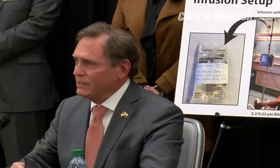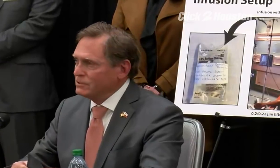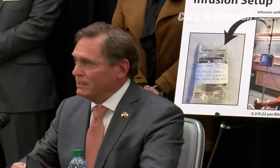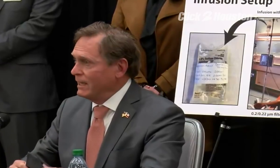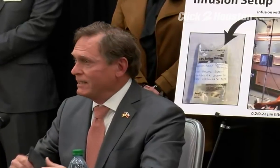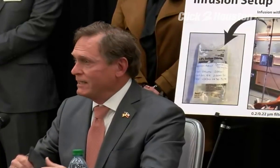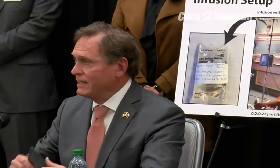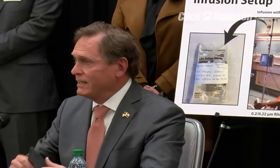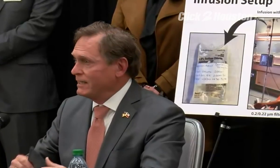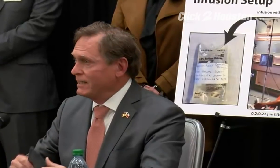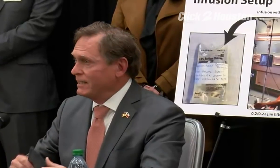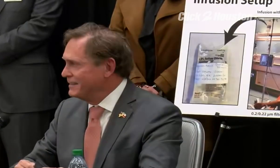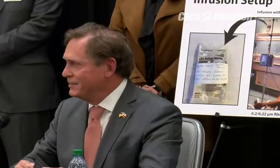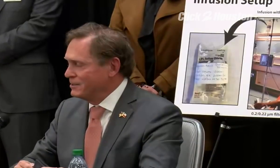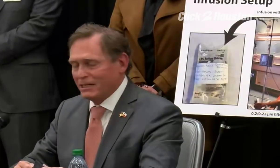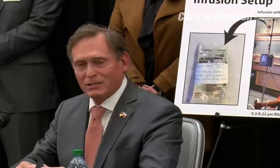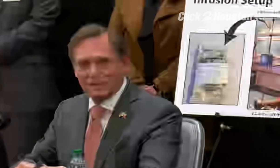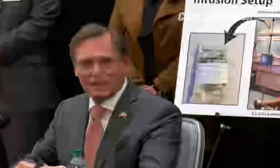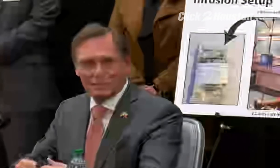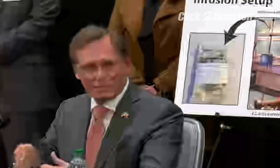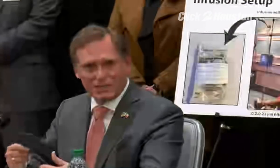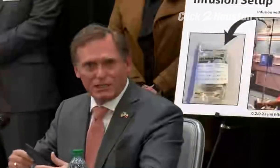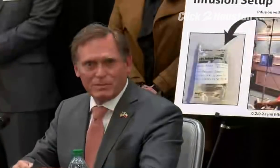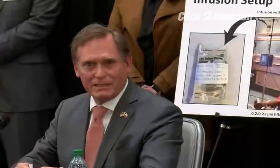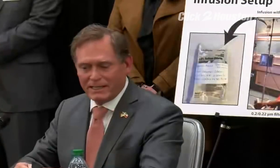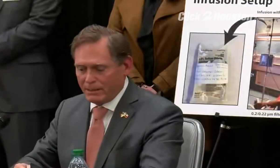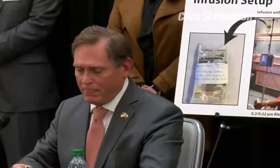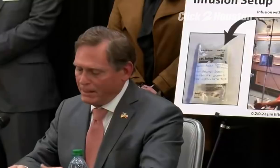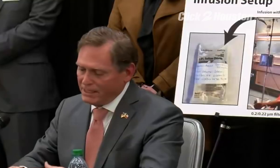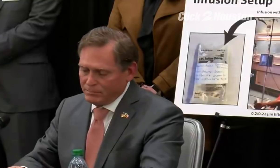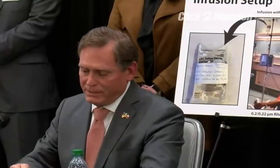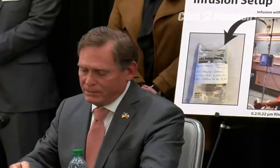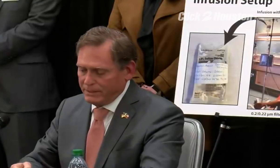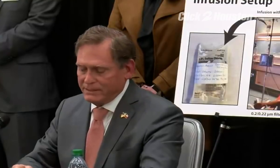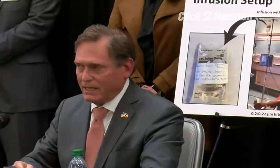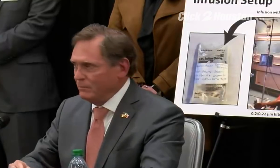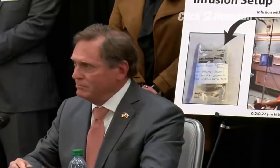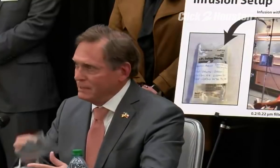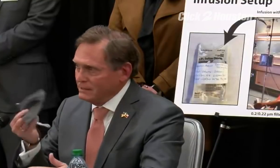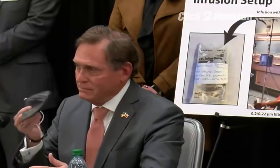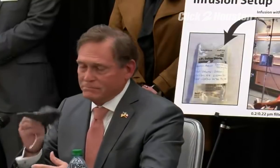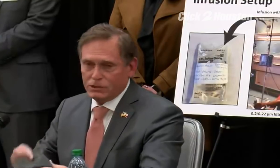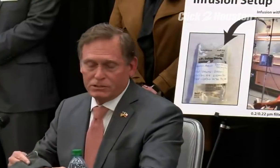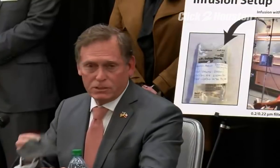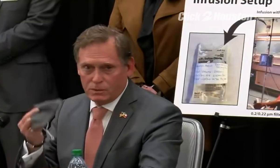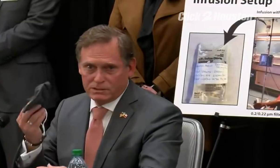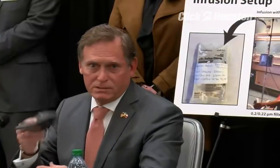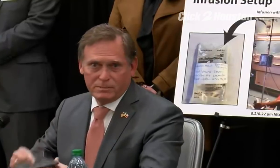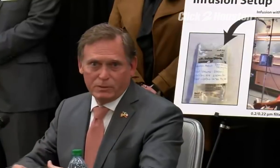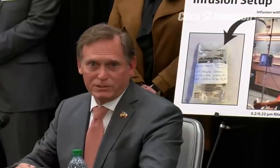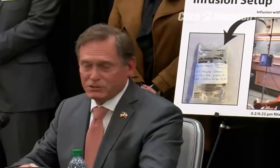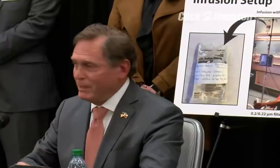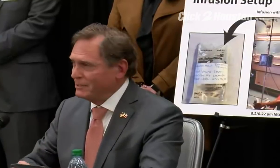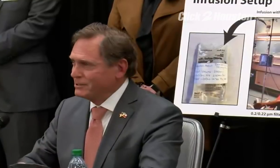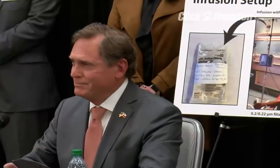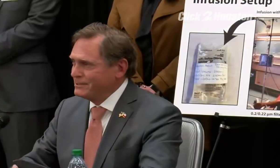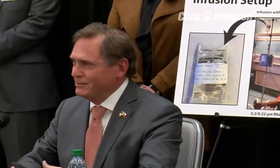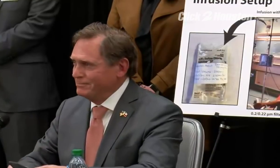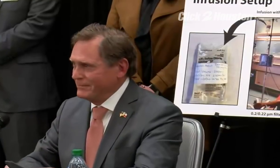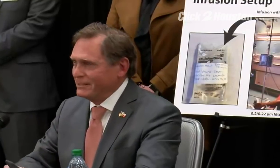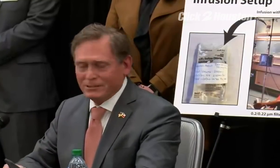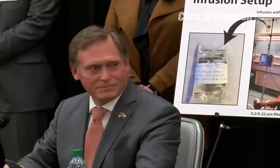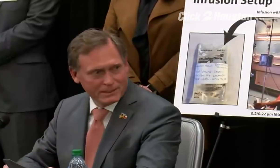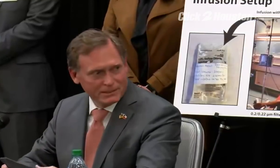these masks. I can see the light at the end of the tunnel on that. I'm excited about that. But in the meantime, John Zarwas is going to be wearing this mask.